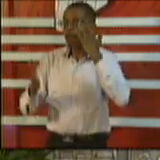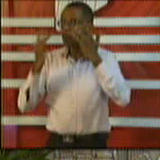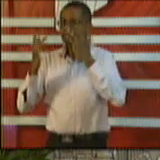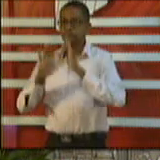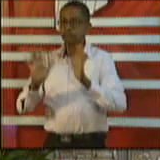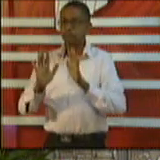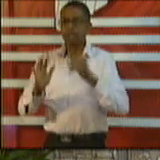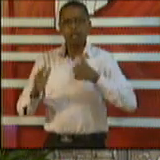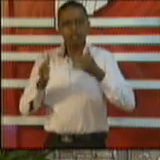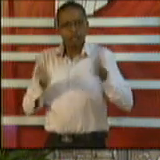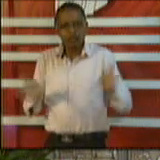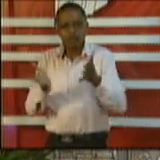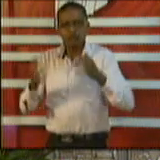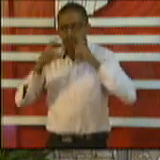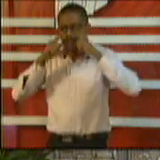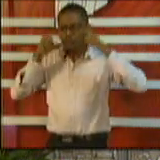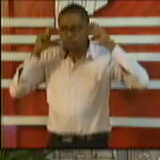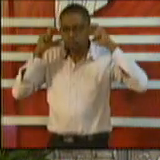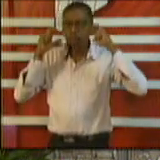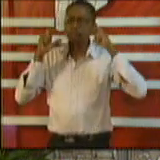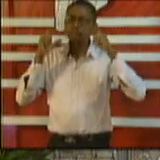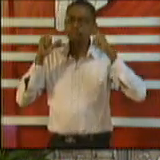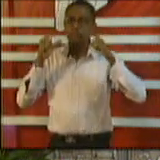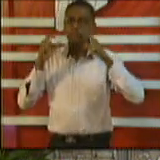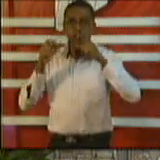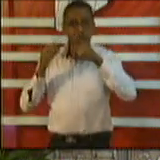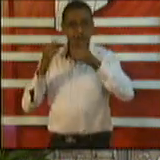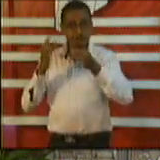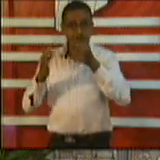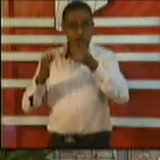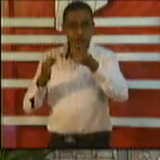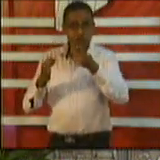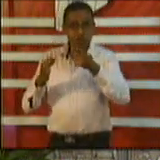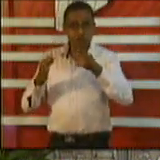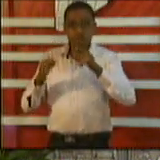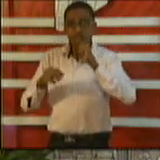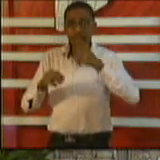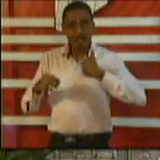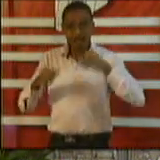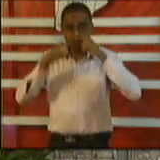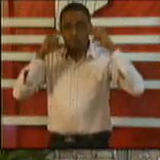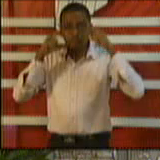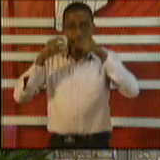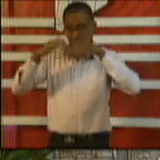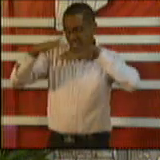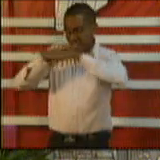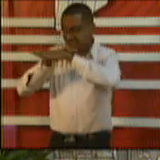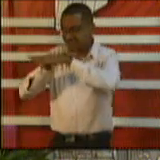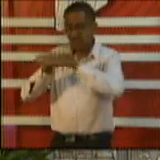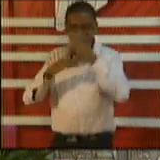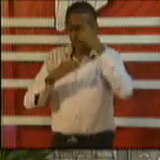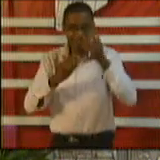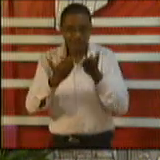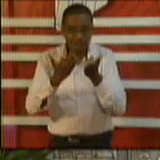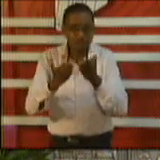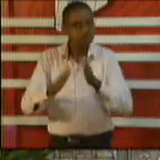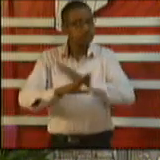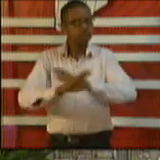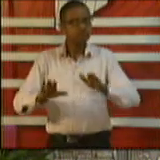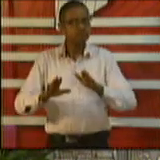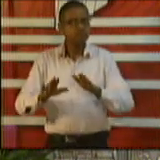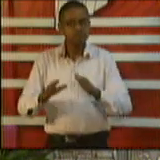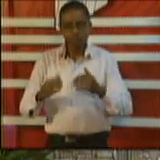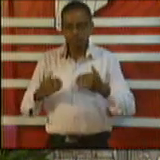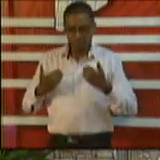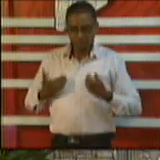times no mask no service i am donna cox minister of communications thank you for joining us today